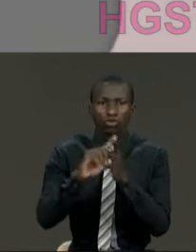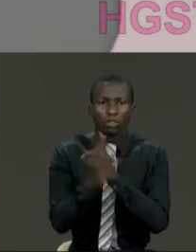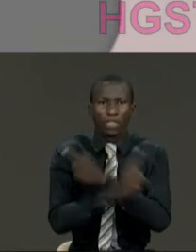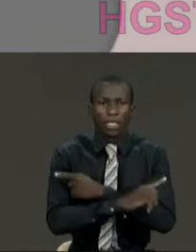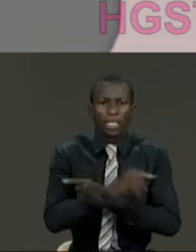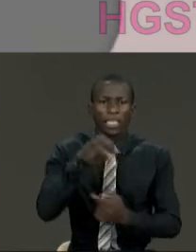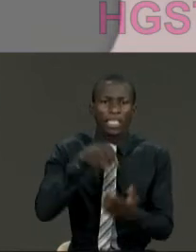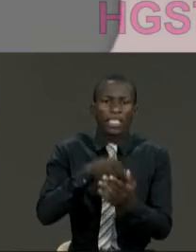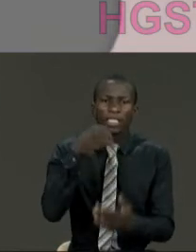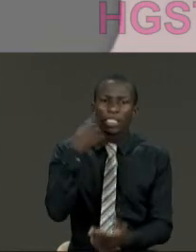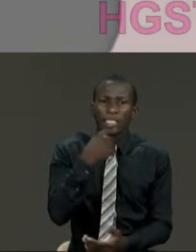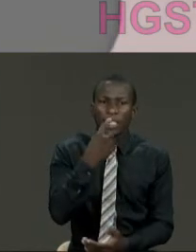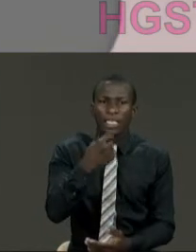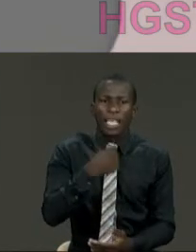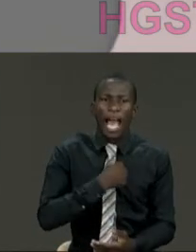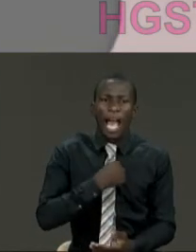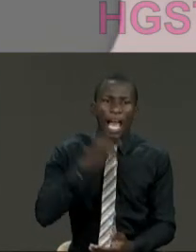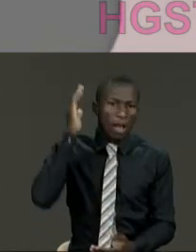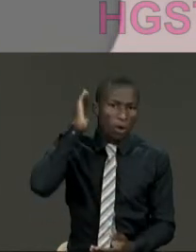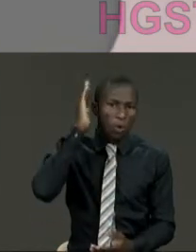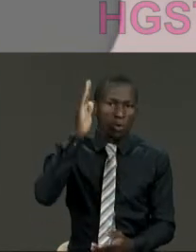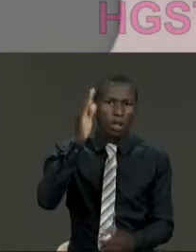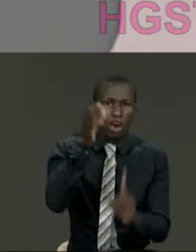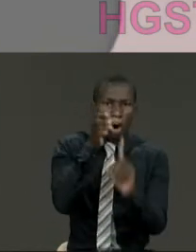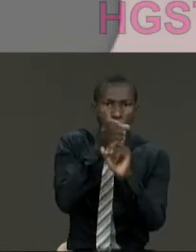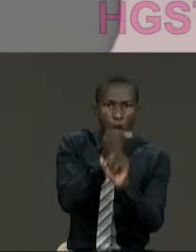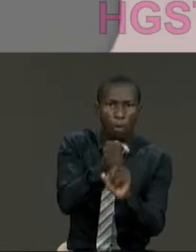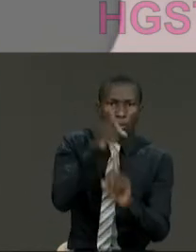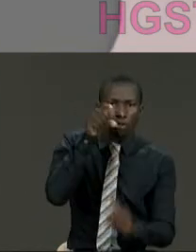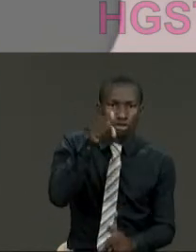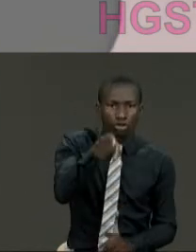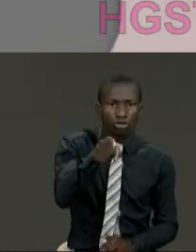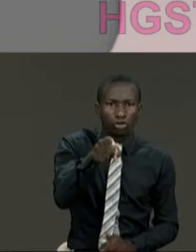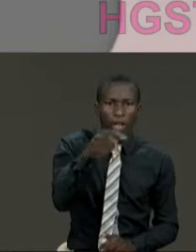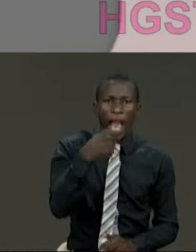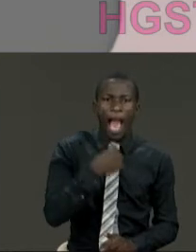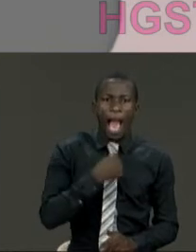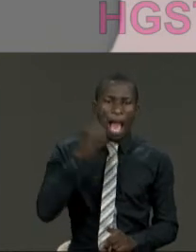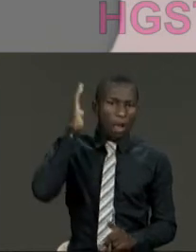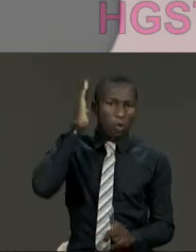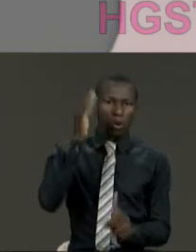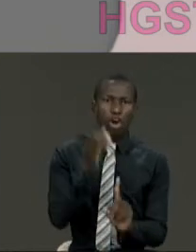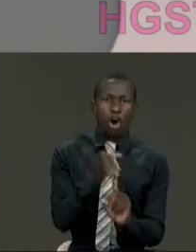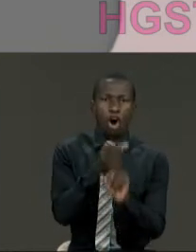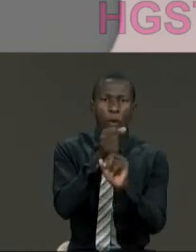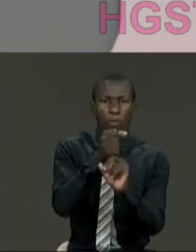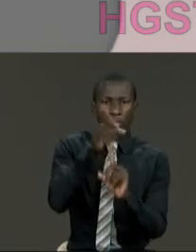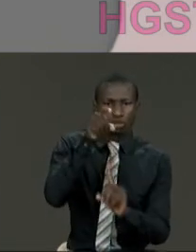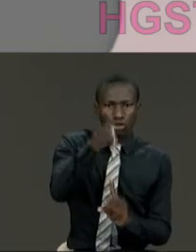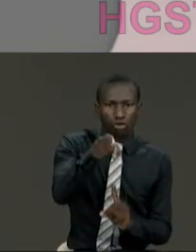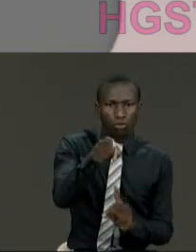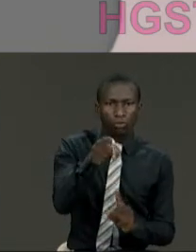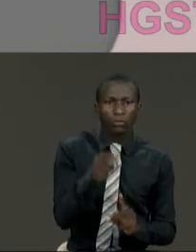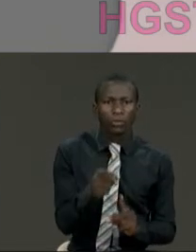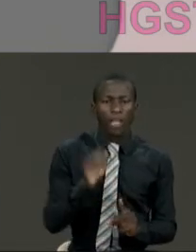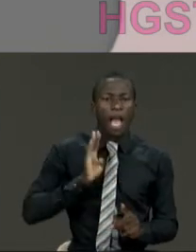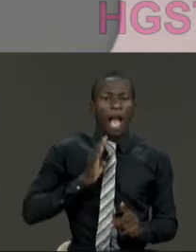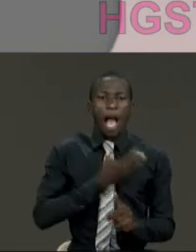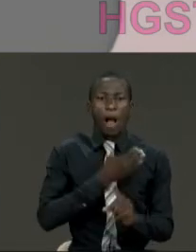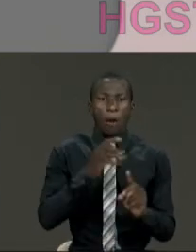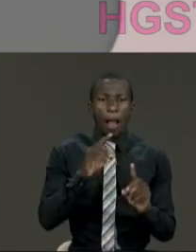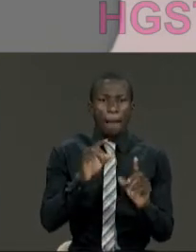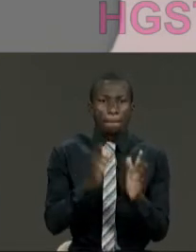It says, I will uphold you. That's the topic. I will uphold you. Our text is